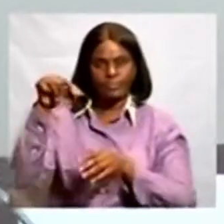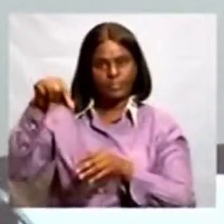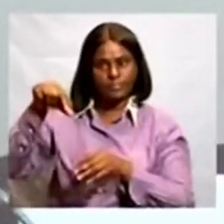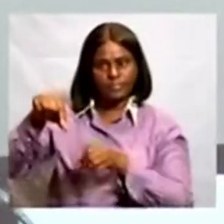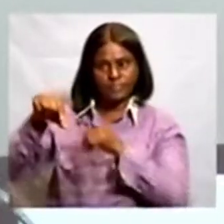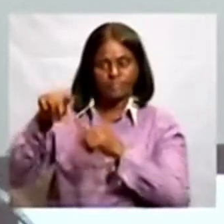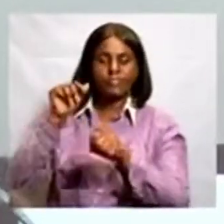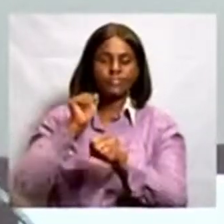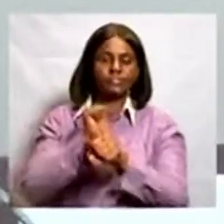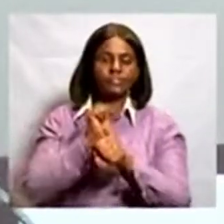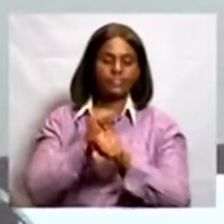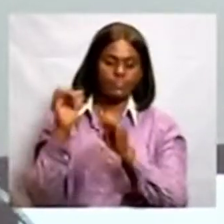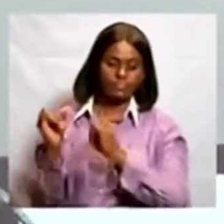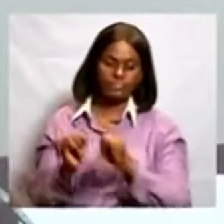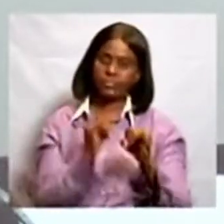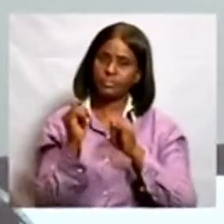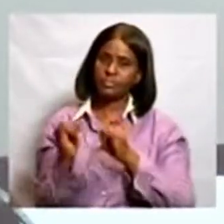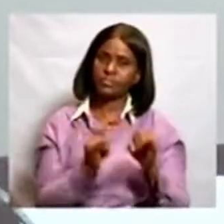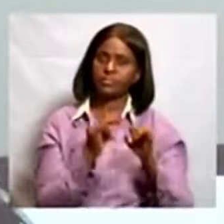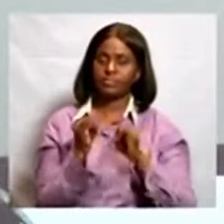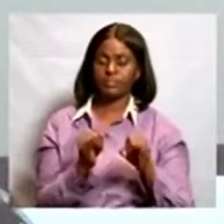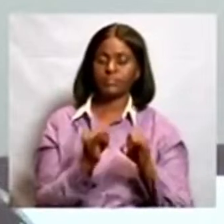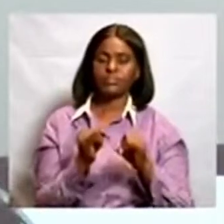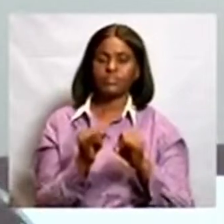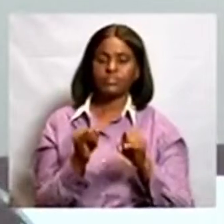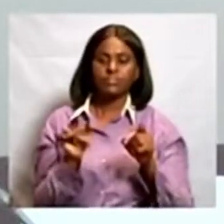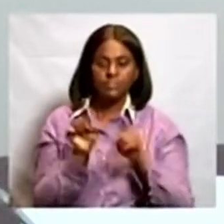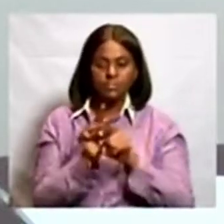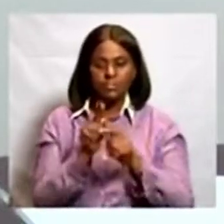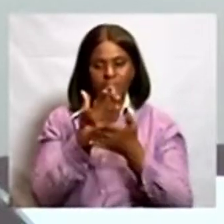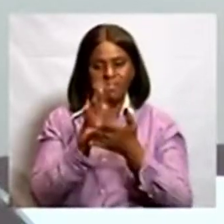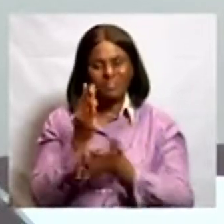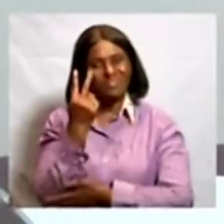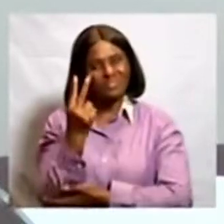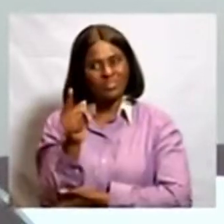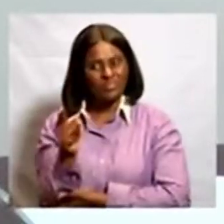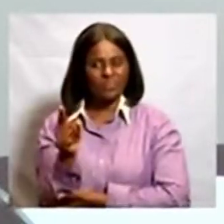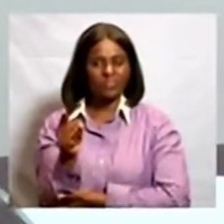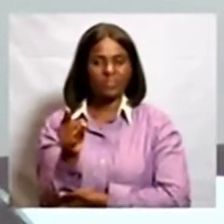qualifications framework implementation. Then Part 2